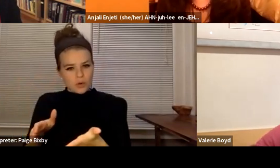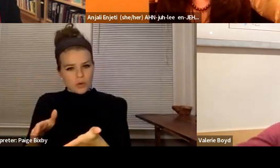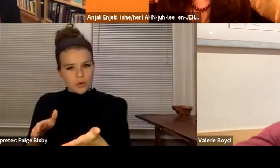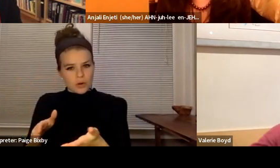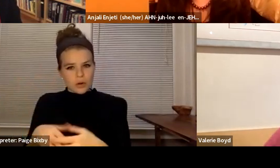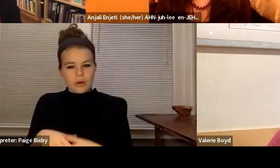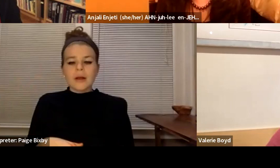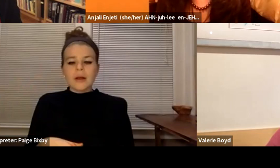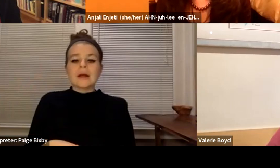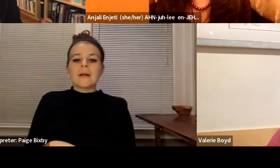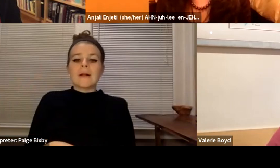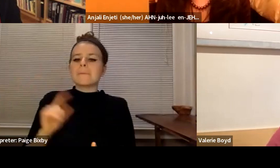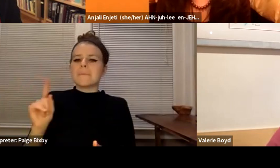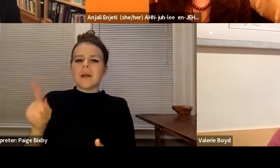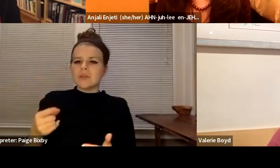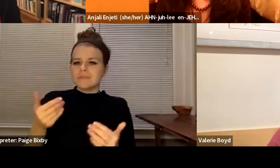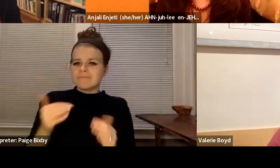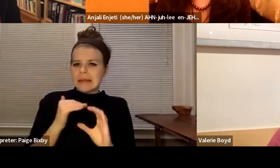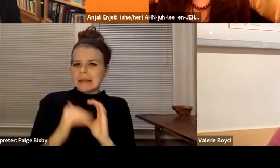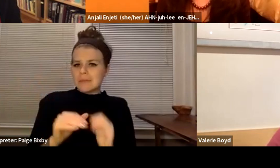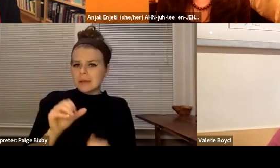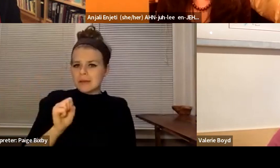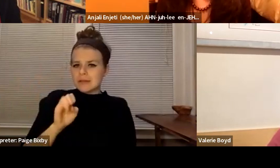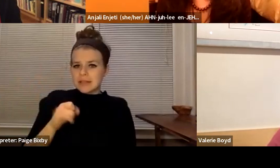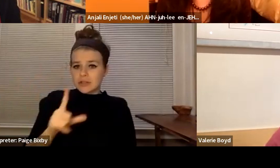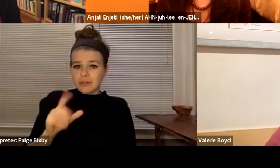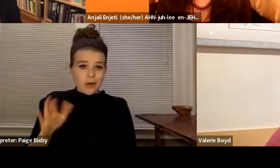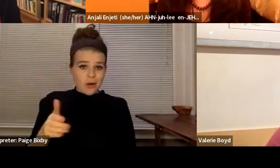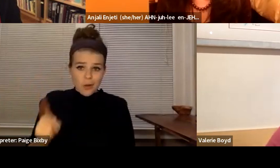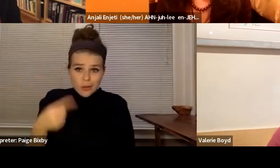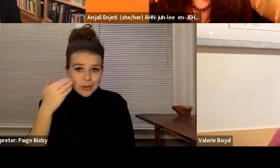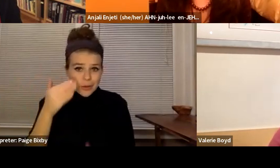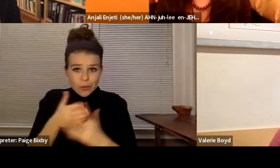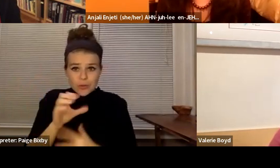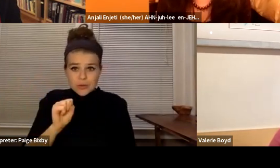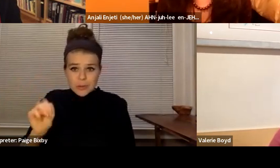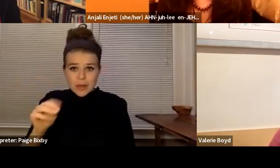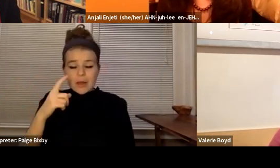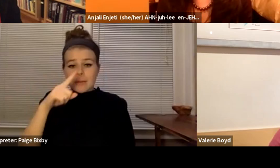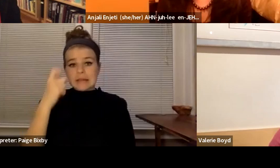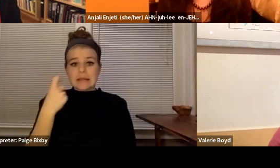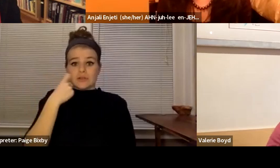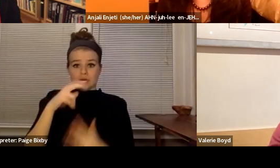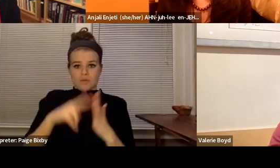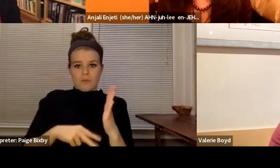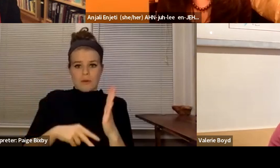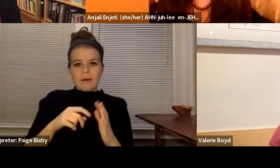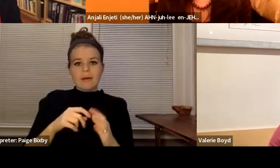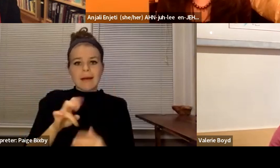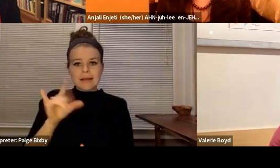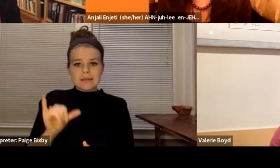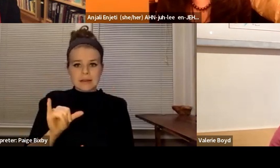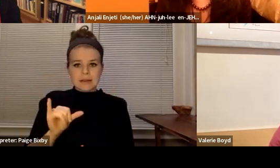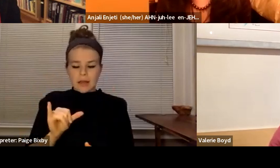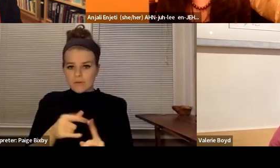Let me just email Sejal, who I only know through social media, because I just read an essay by her that impressed me and I wanted to see what